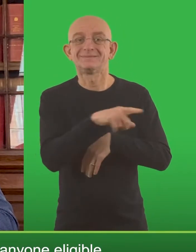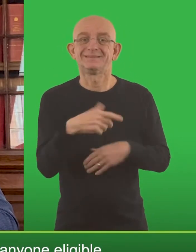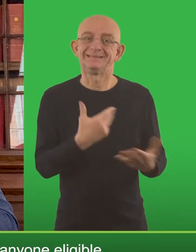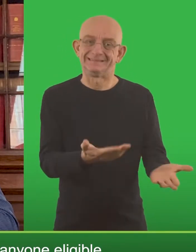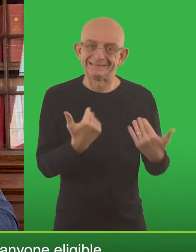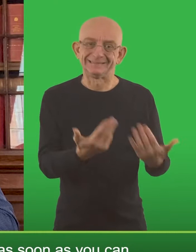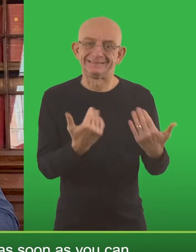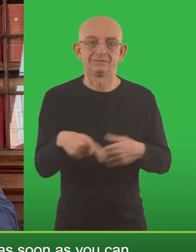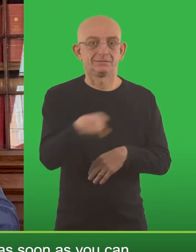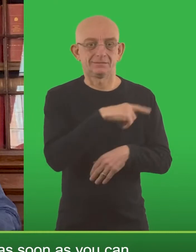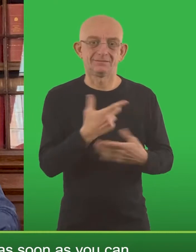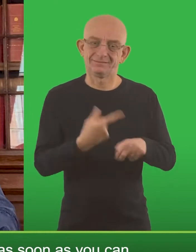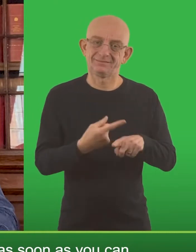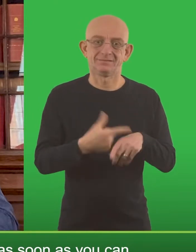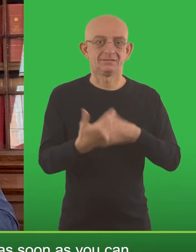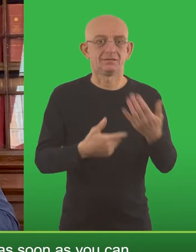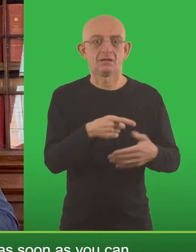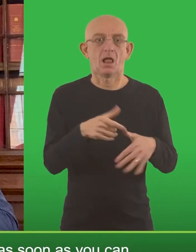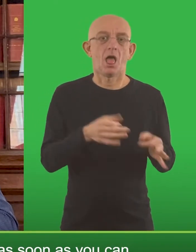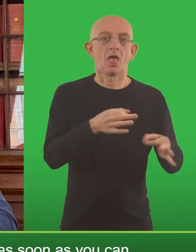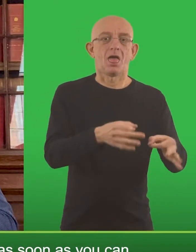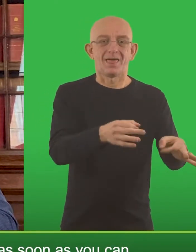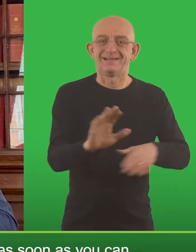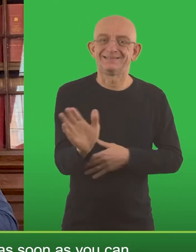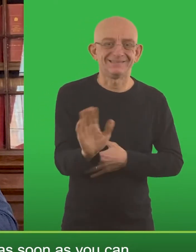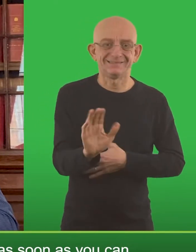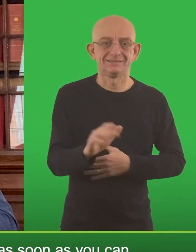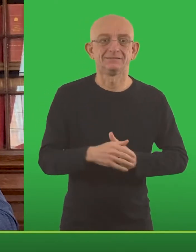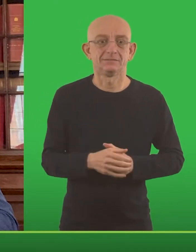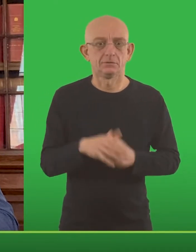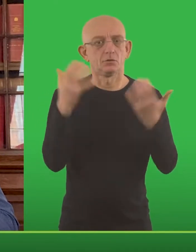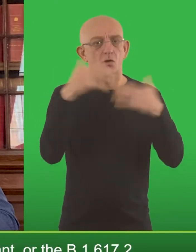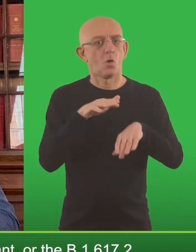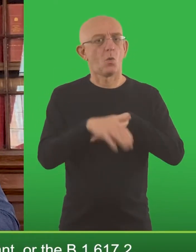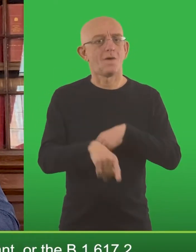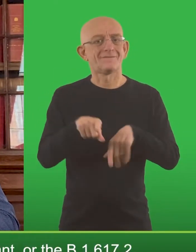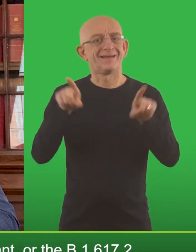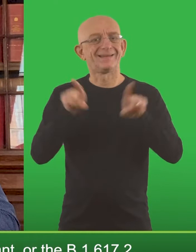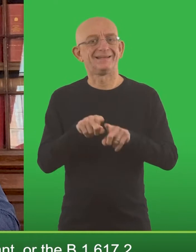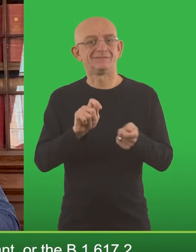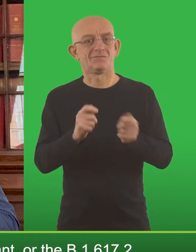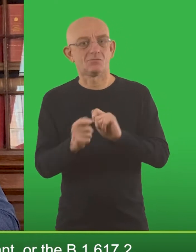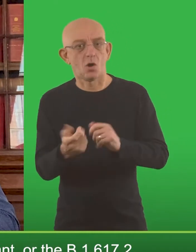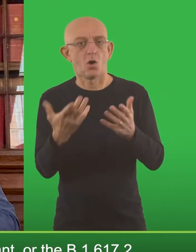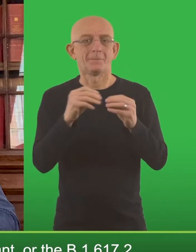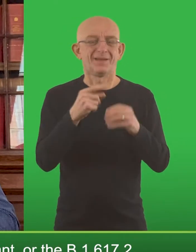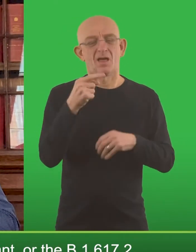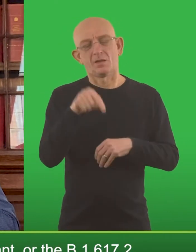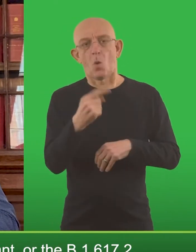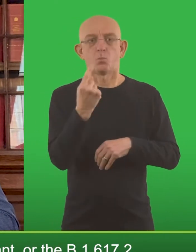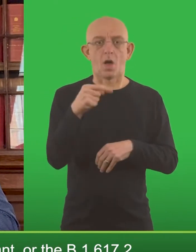over 40, and would encourage you to come forward as soon as you can. There are concerns about the Indian variant or